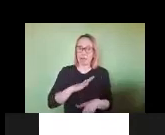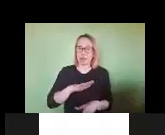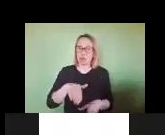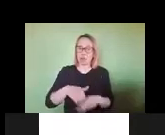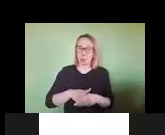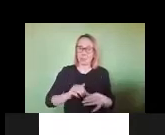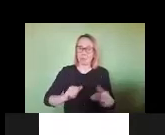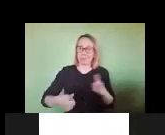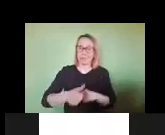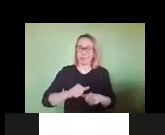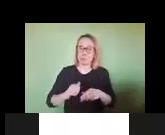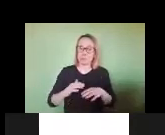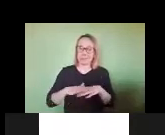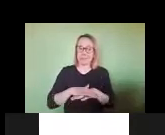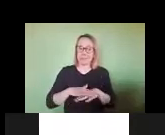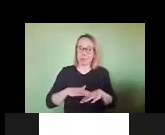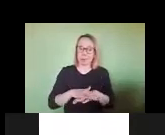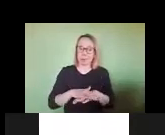Neighbourhood Network